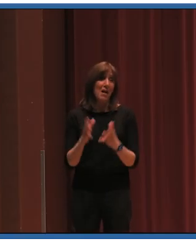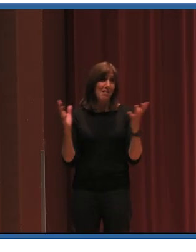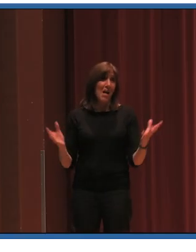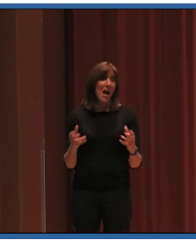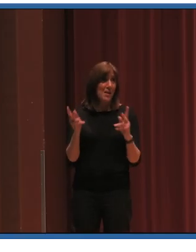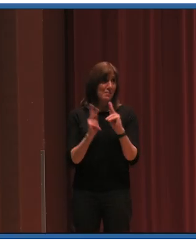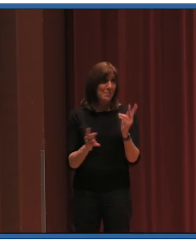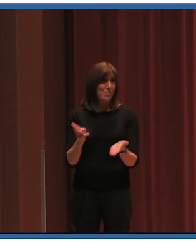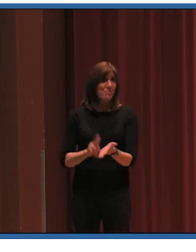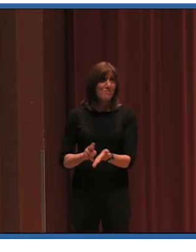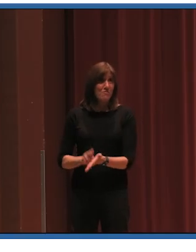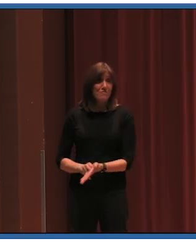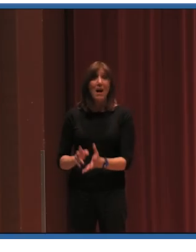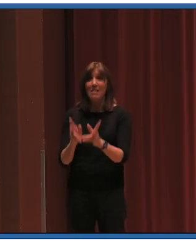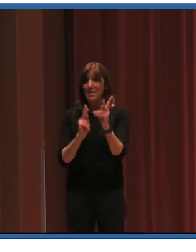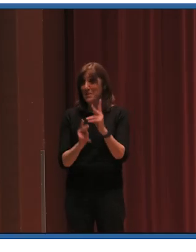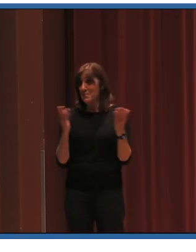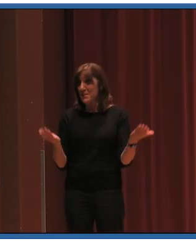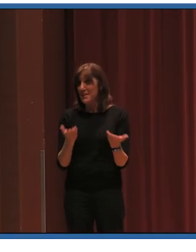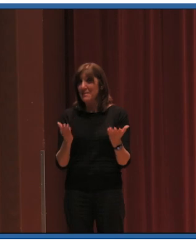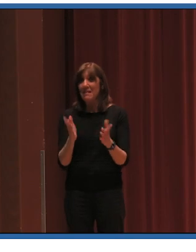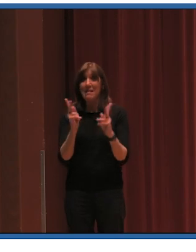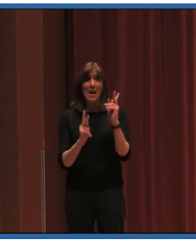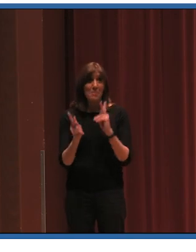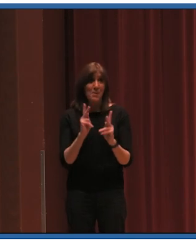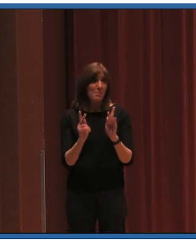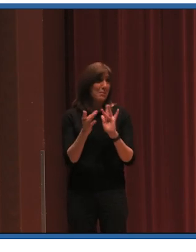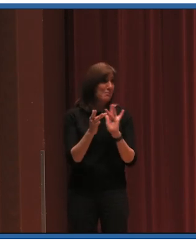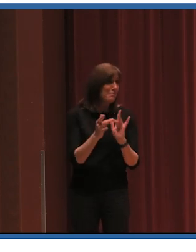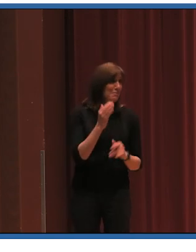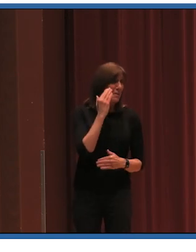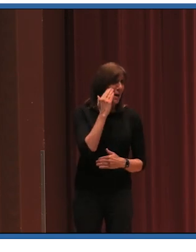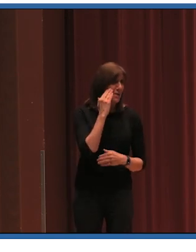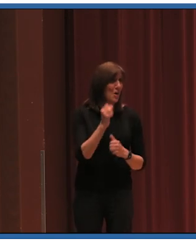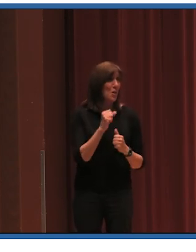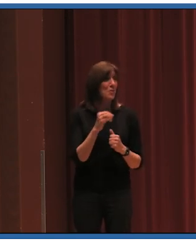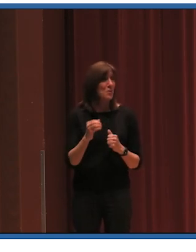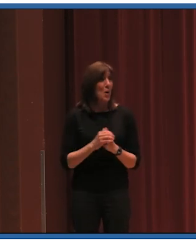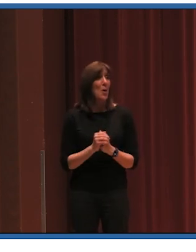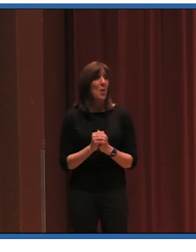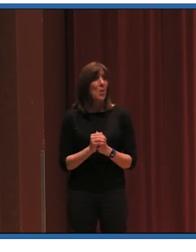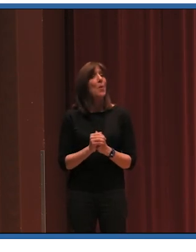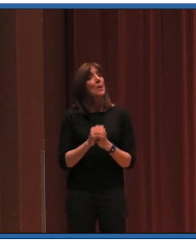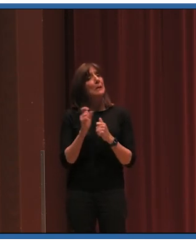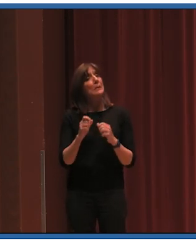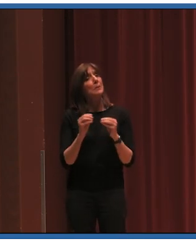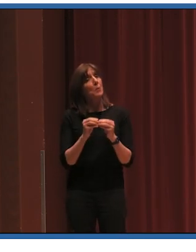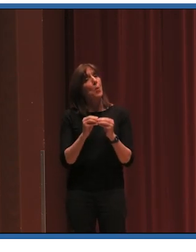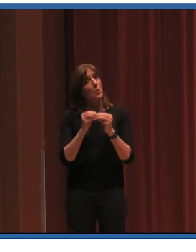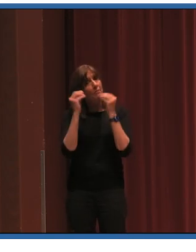registered, a lot of folks here, a lot of folks, I think, hungry for this information and this conversation.